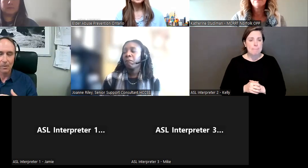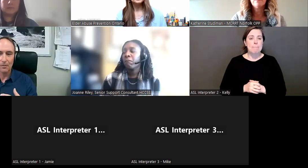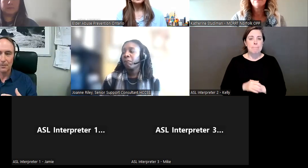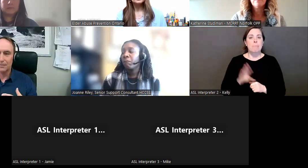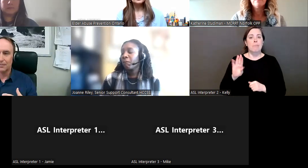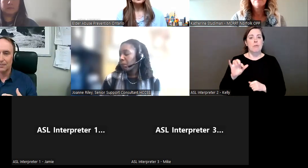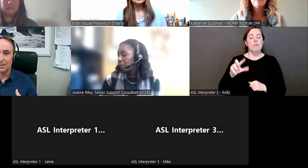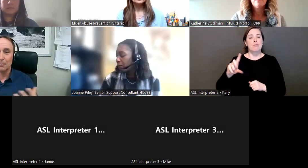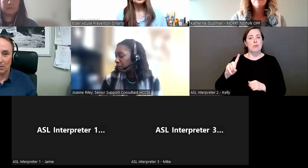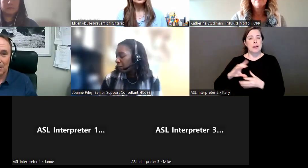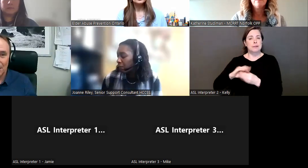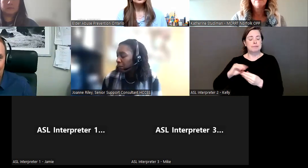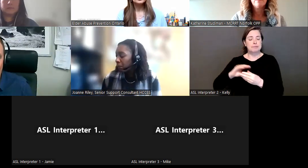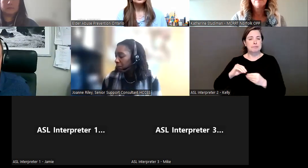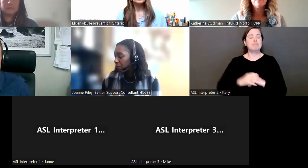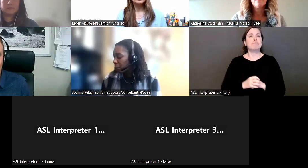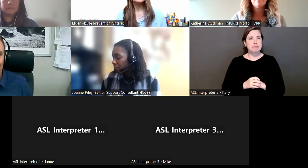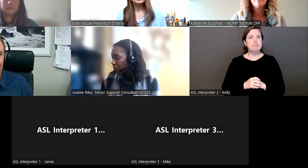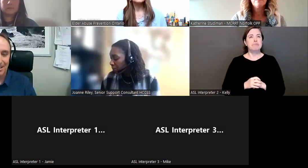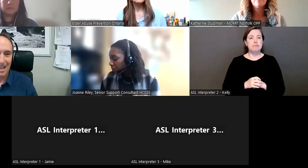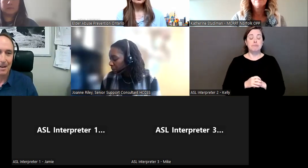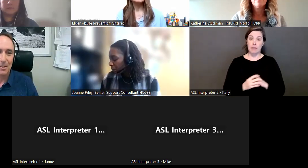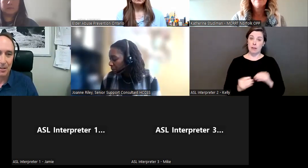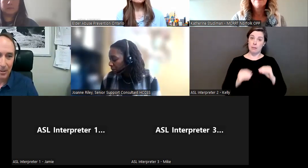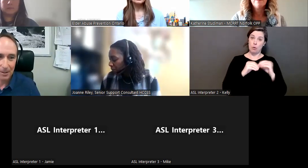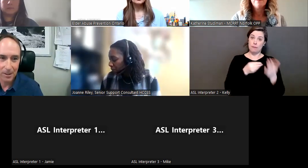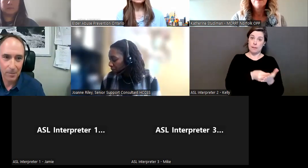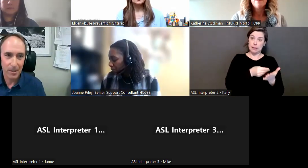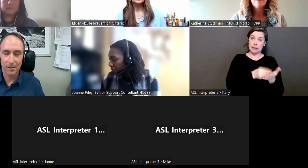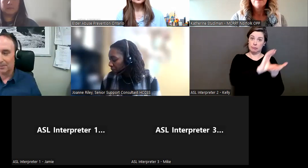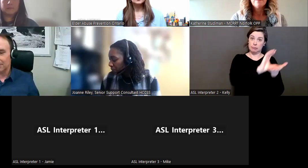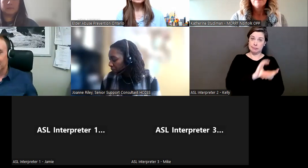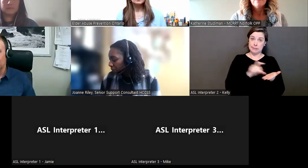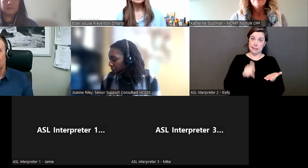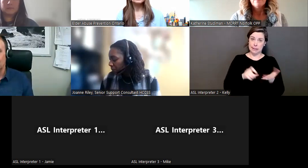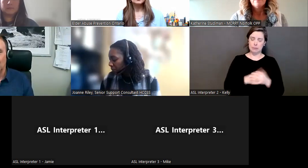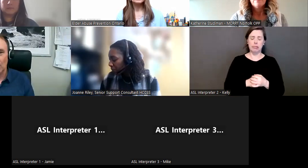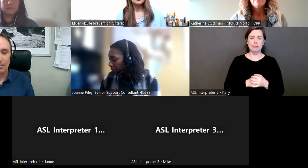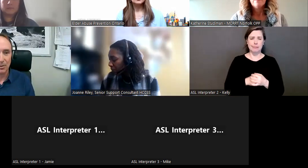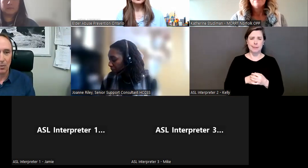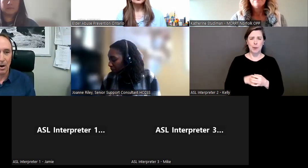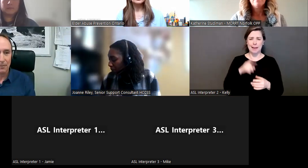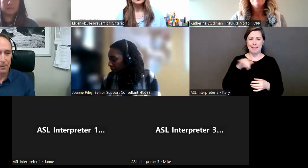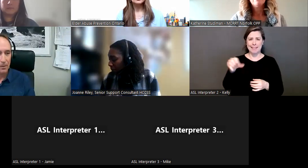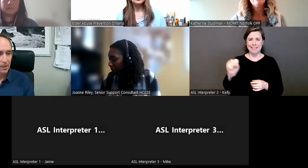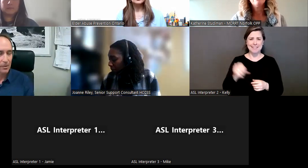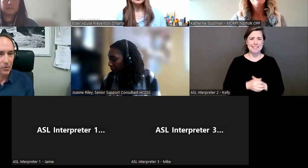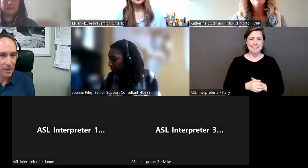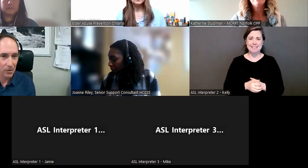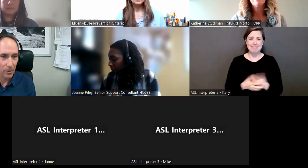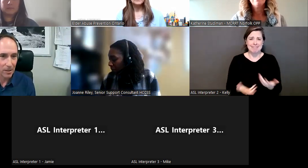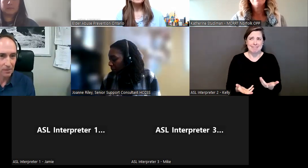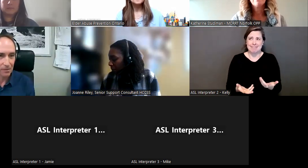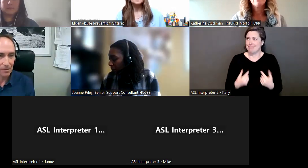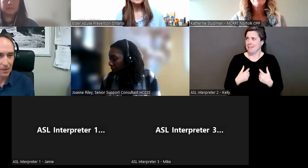terms of is more funding needed? Absolutely. I mean, we're able to offer 2